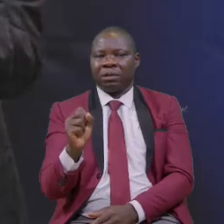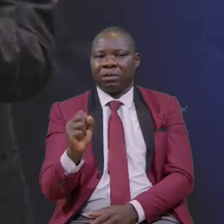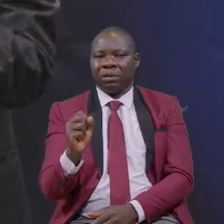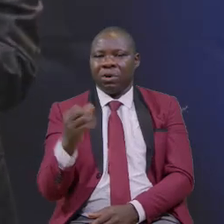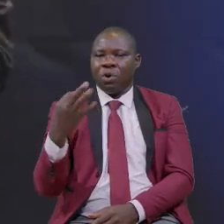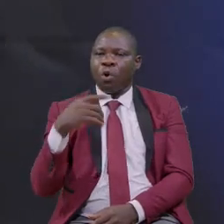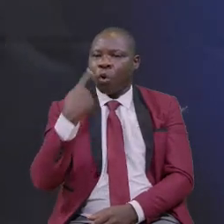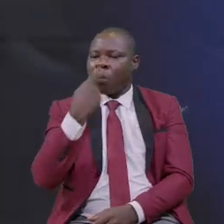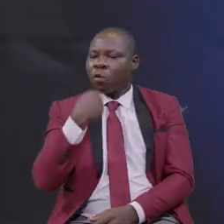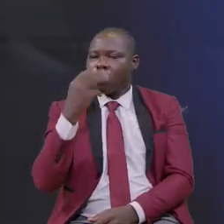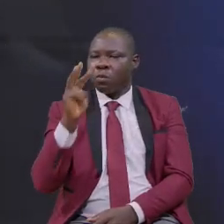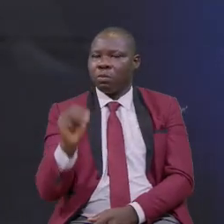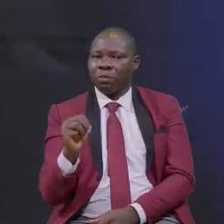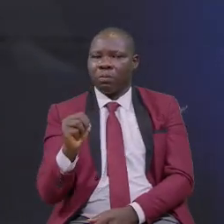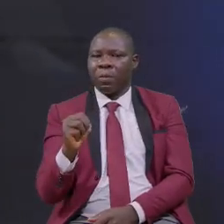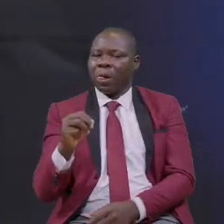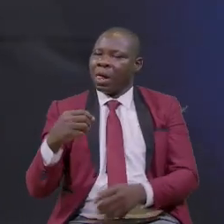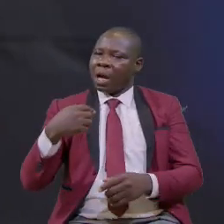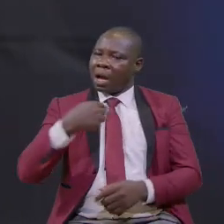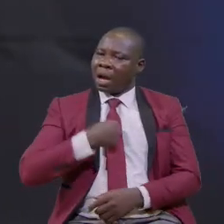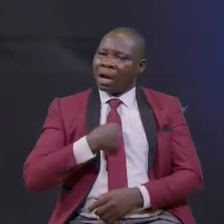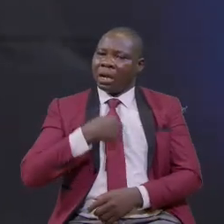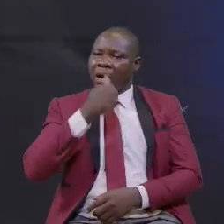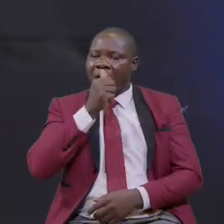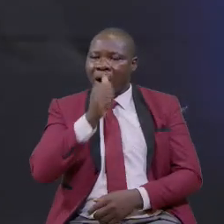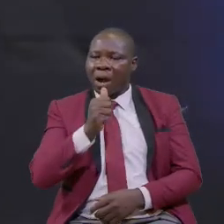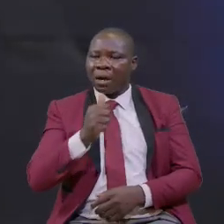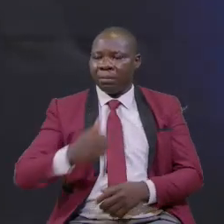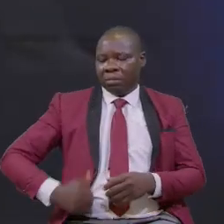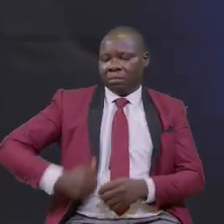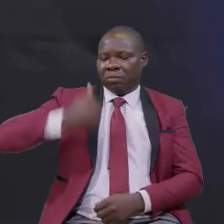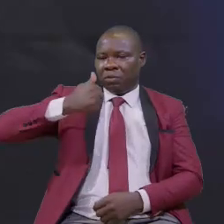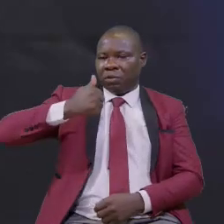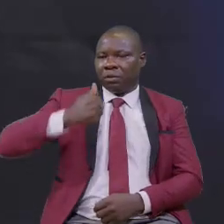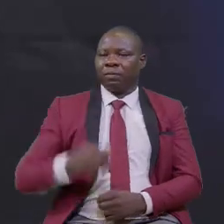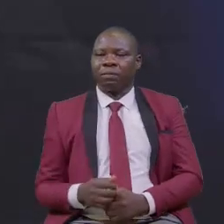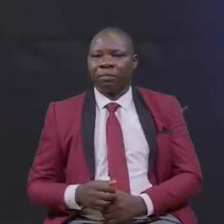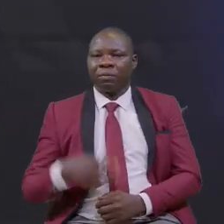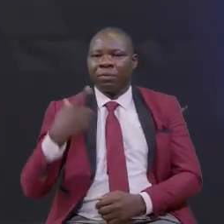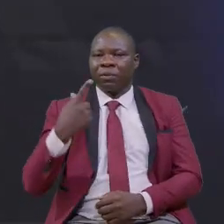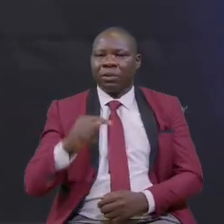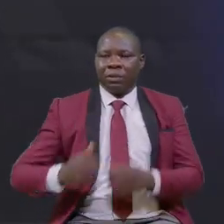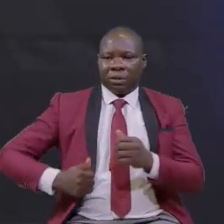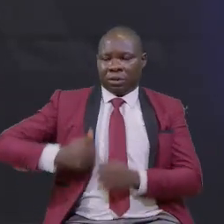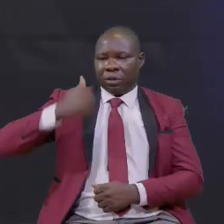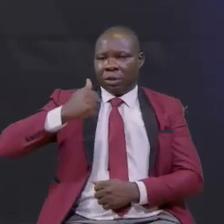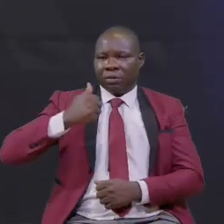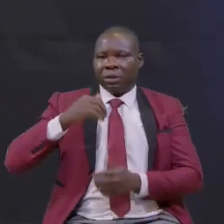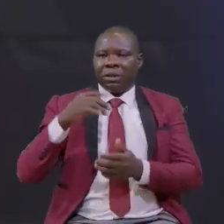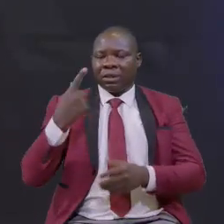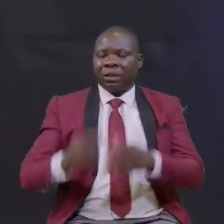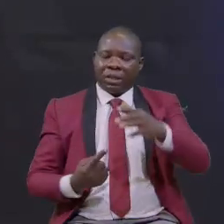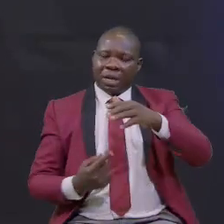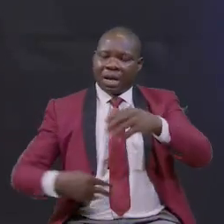of whom I am chief. The chief, the highest, the